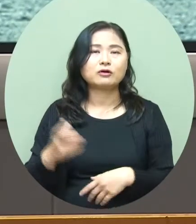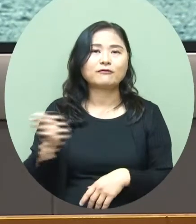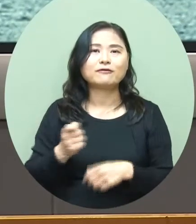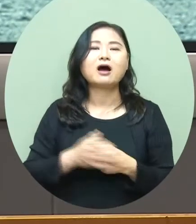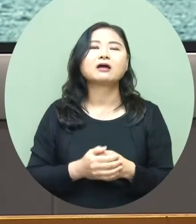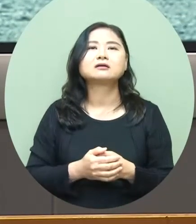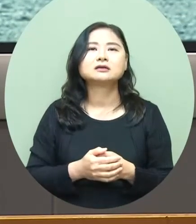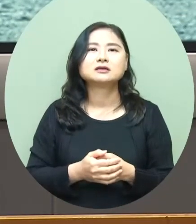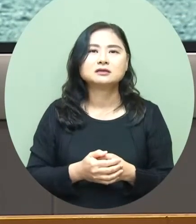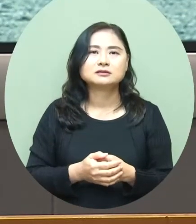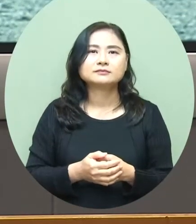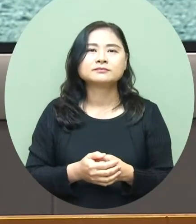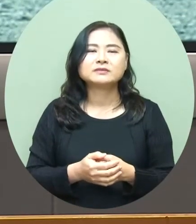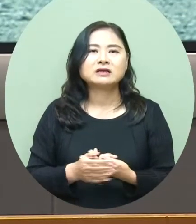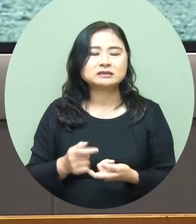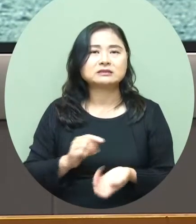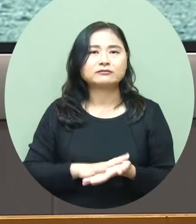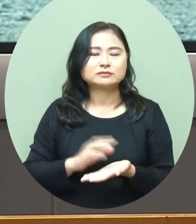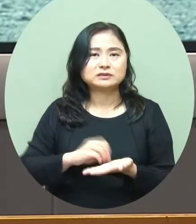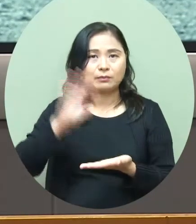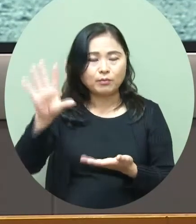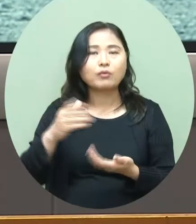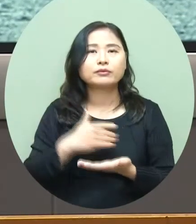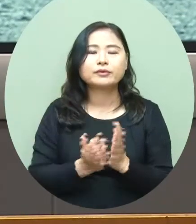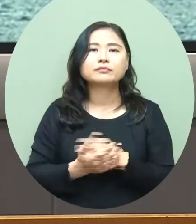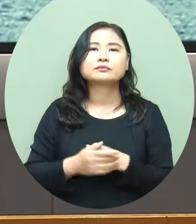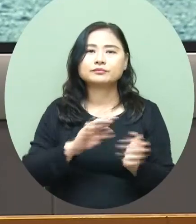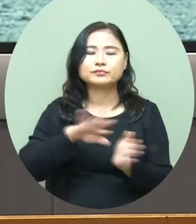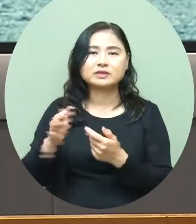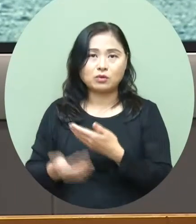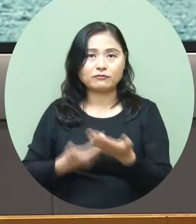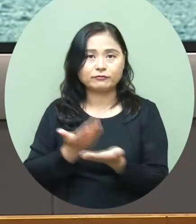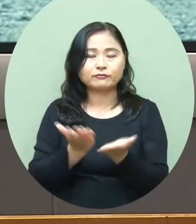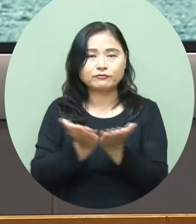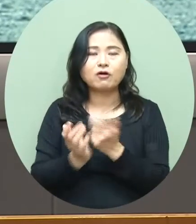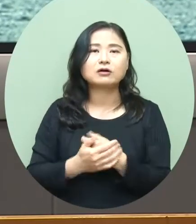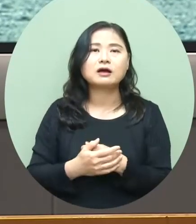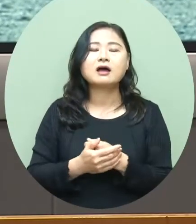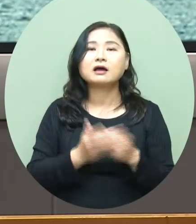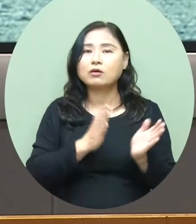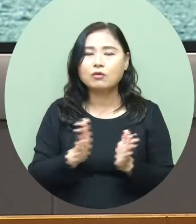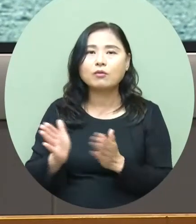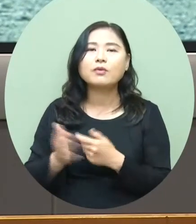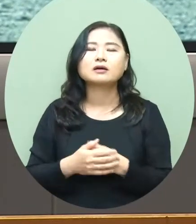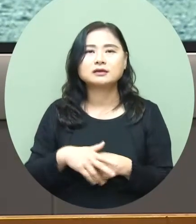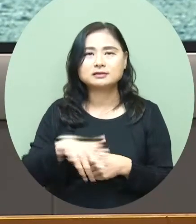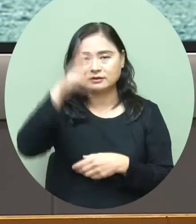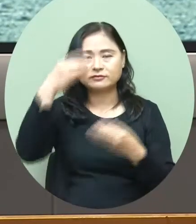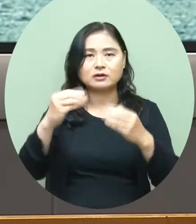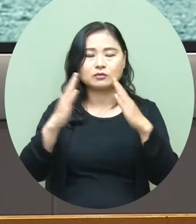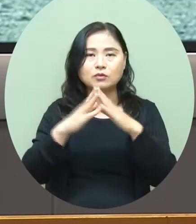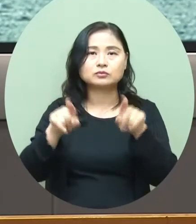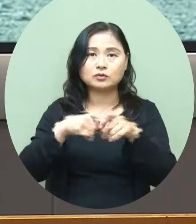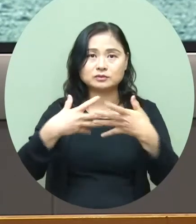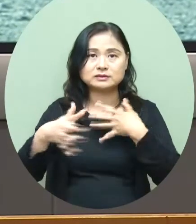are infected, we can identify them quickly. For RT arrangements after